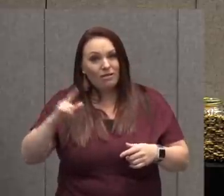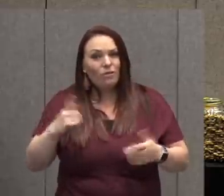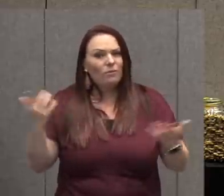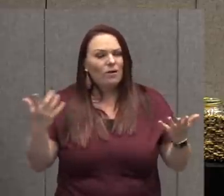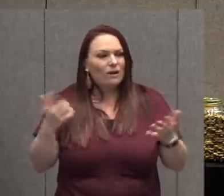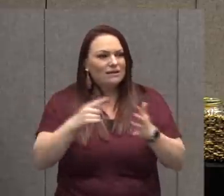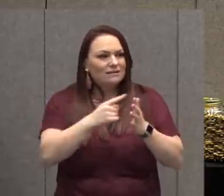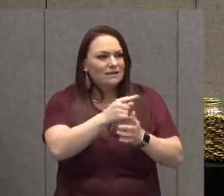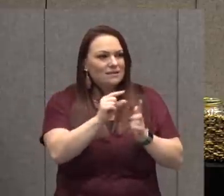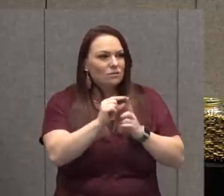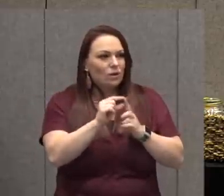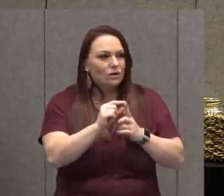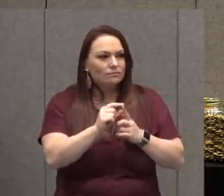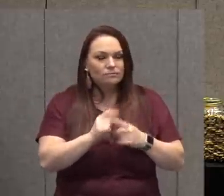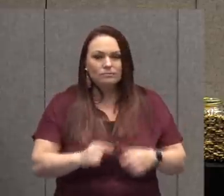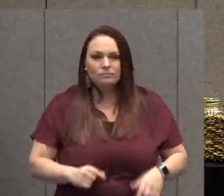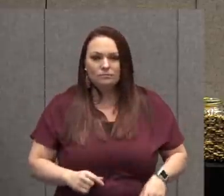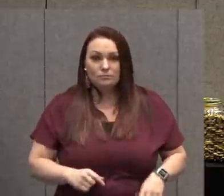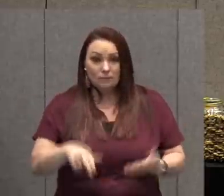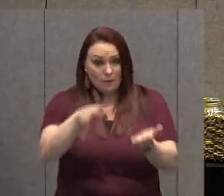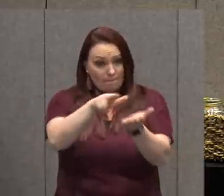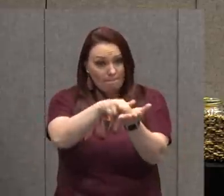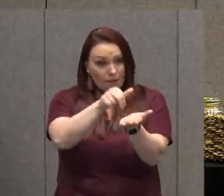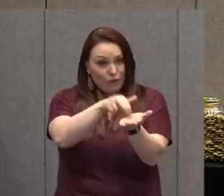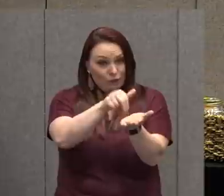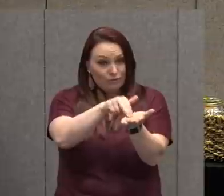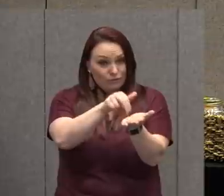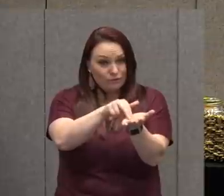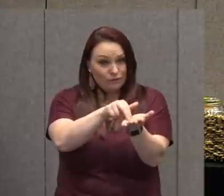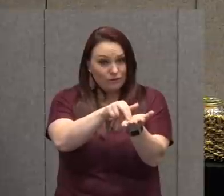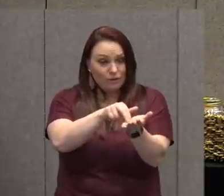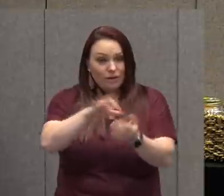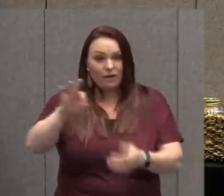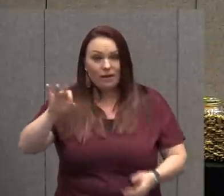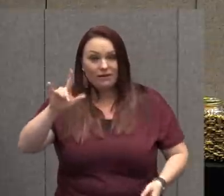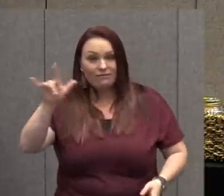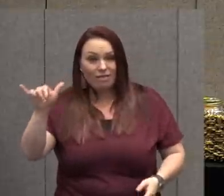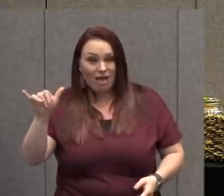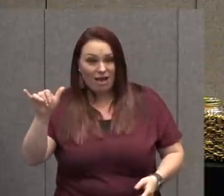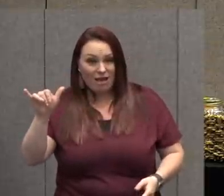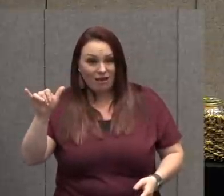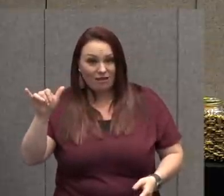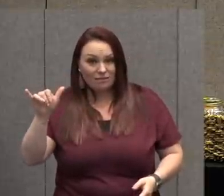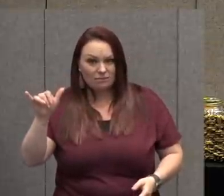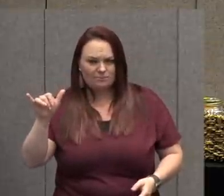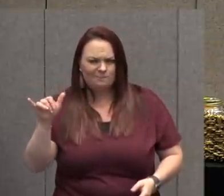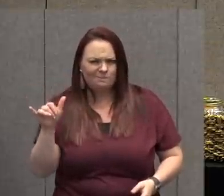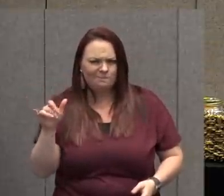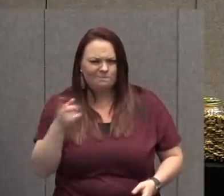word? Butter and fly.